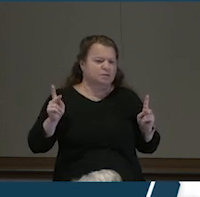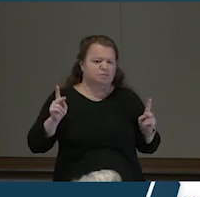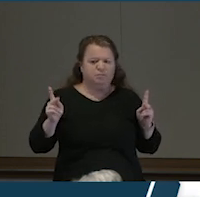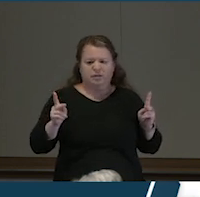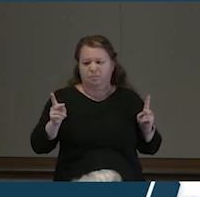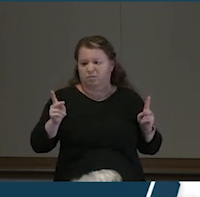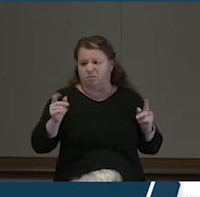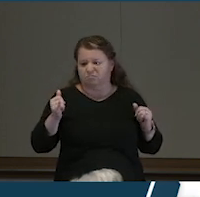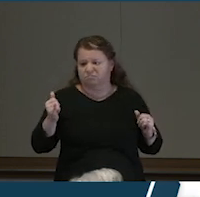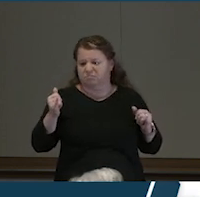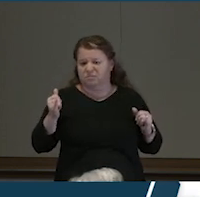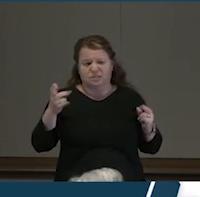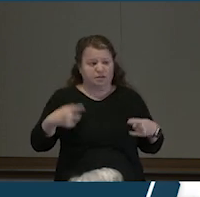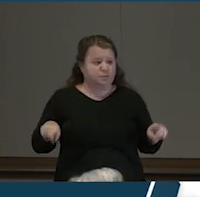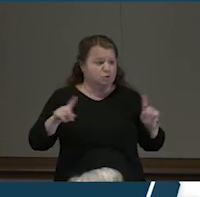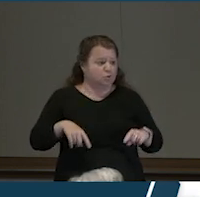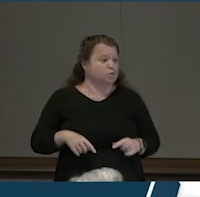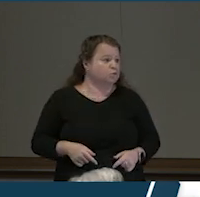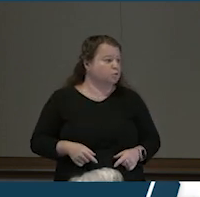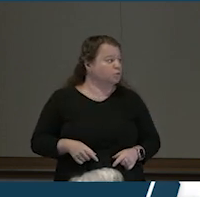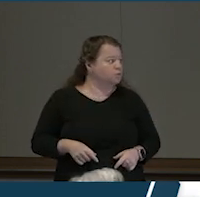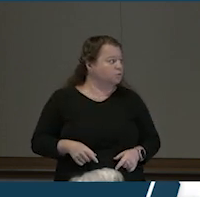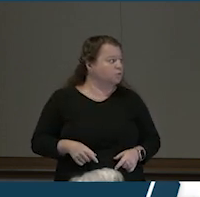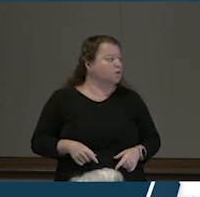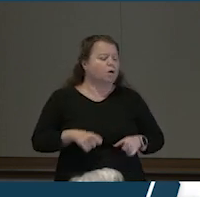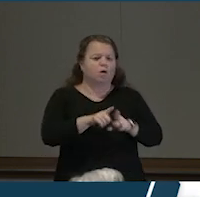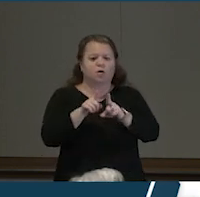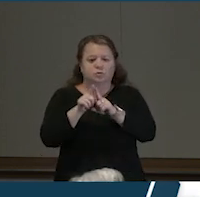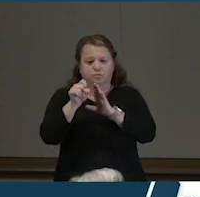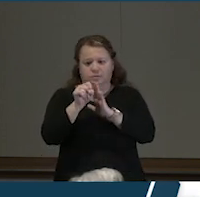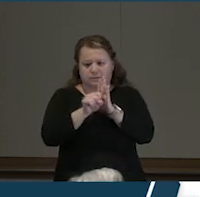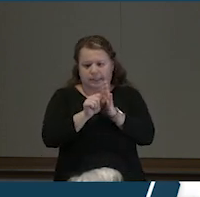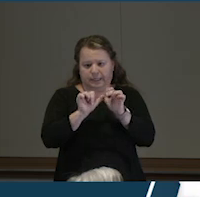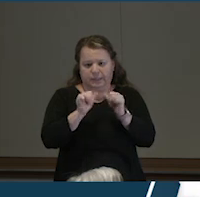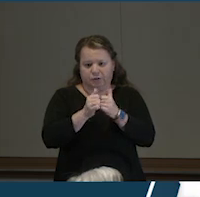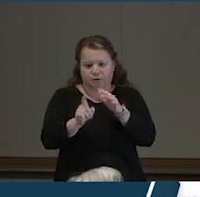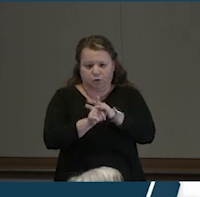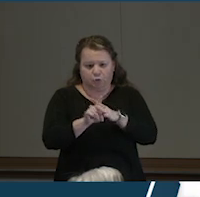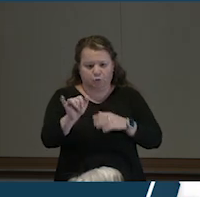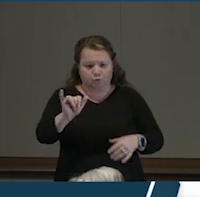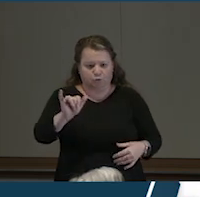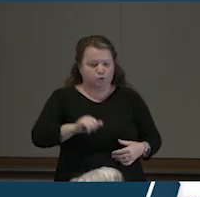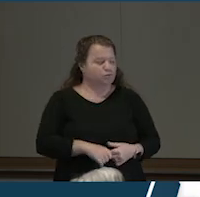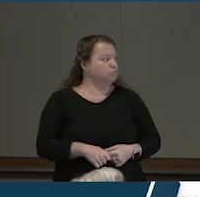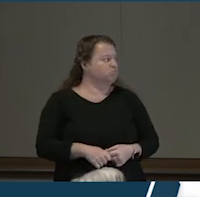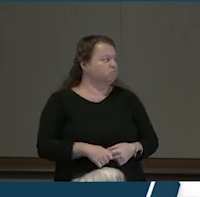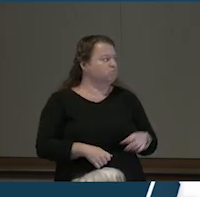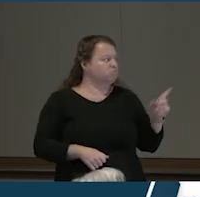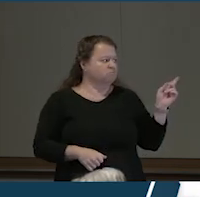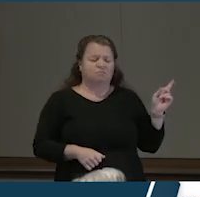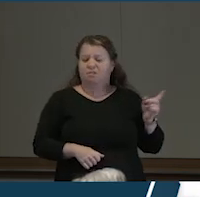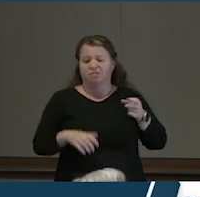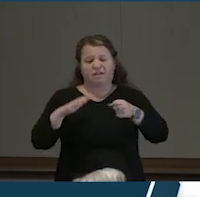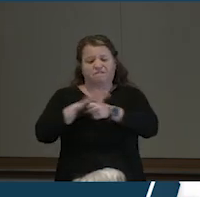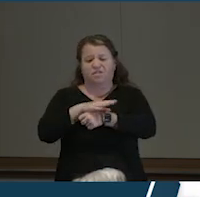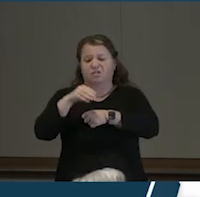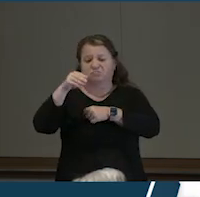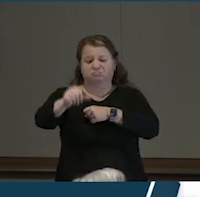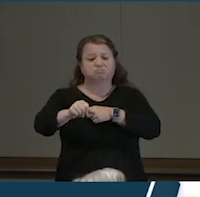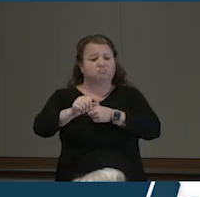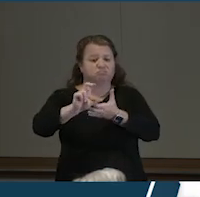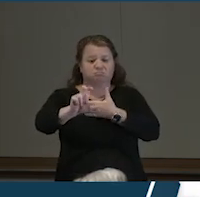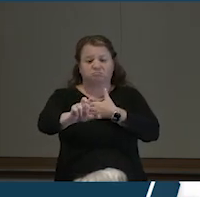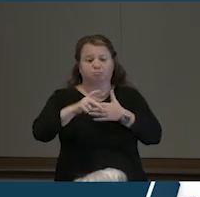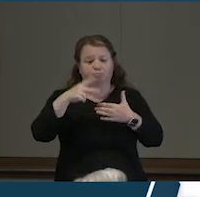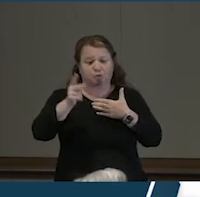like you guys. And then, like, the state agencies are there. And like I said, they fully fund the program. So what is